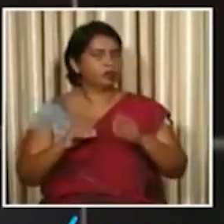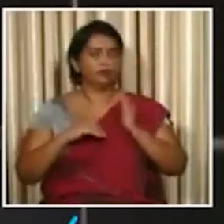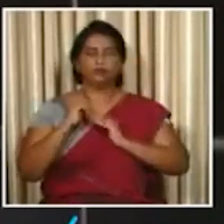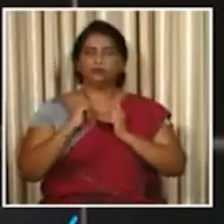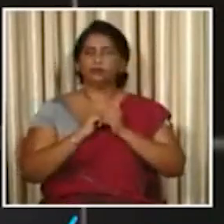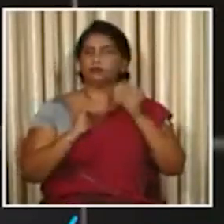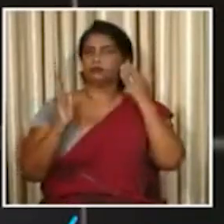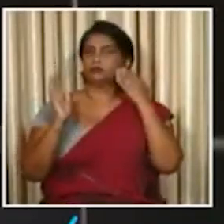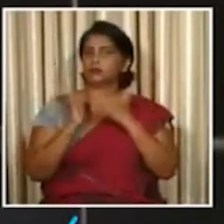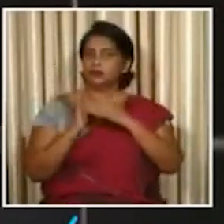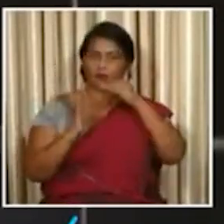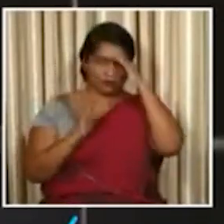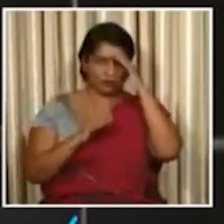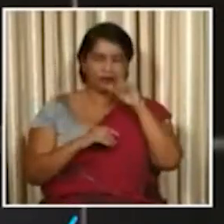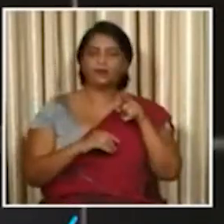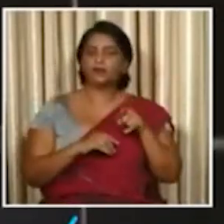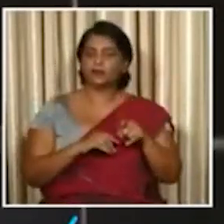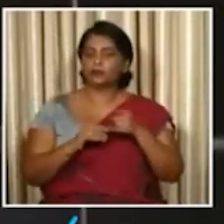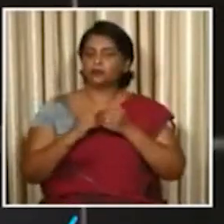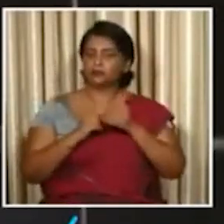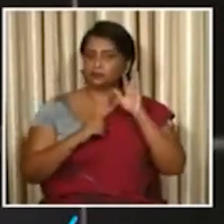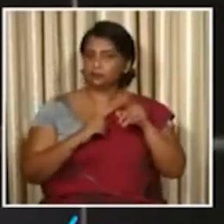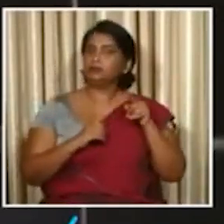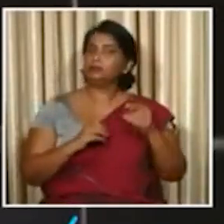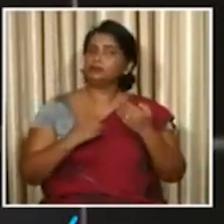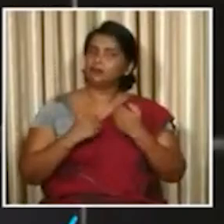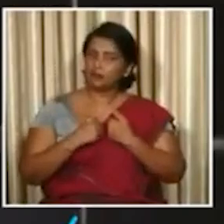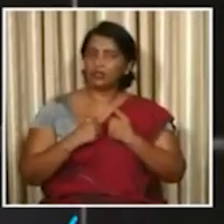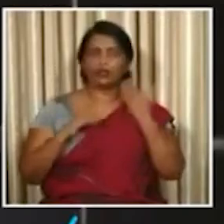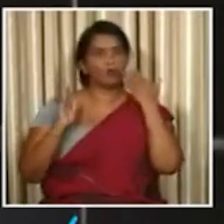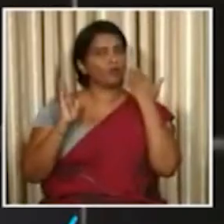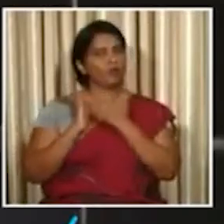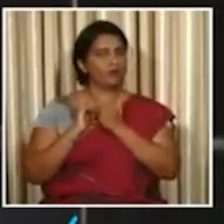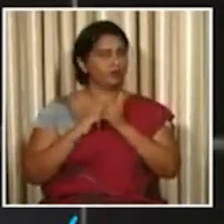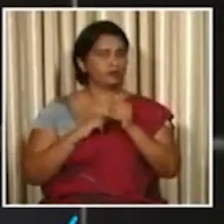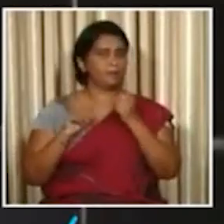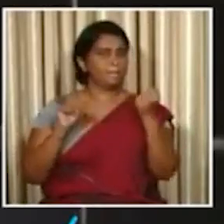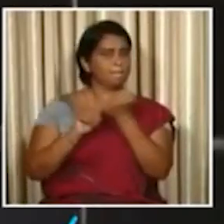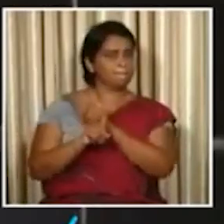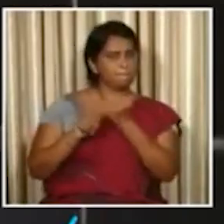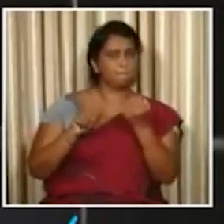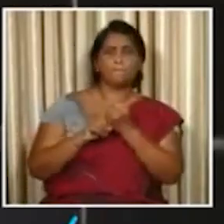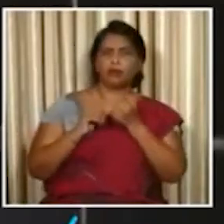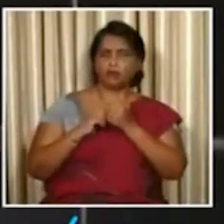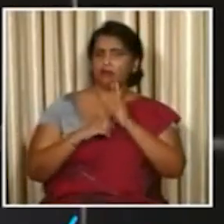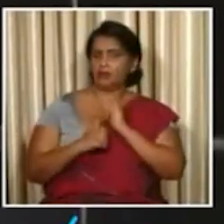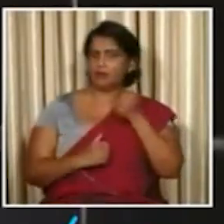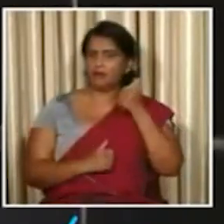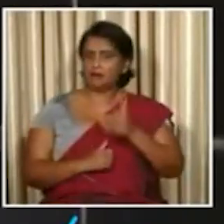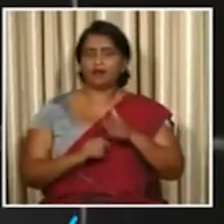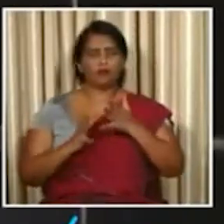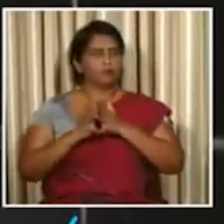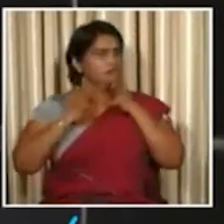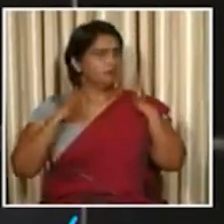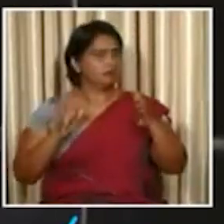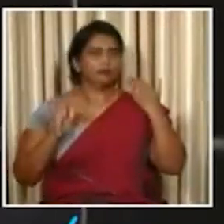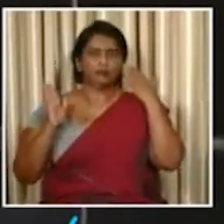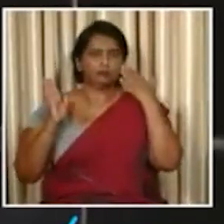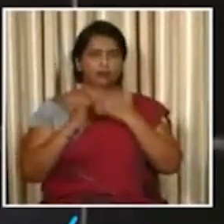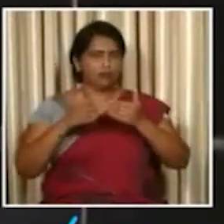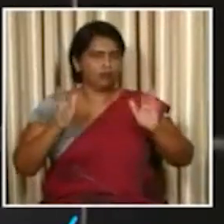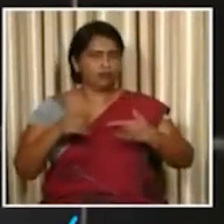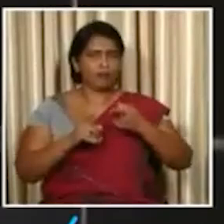leadership. As a responsible nation, it is prudent without further delay to do all that is possible to keep